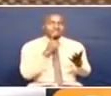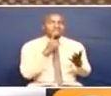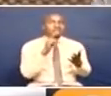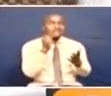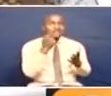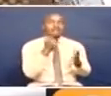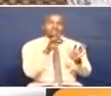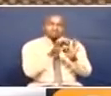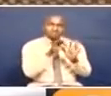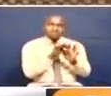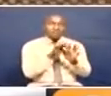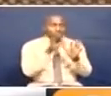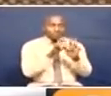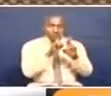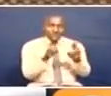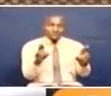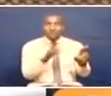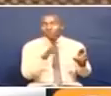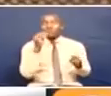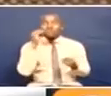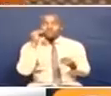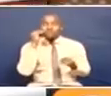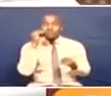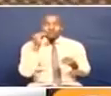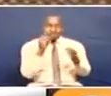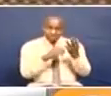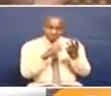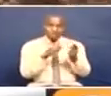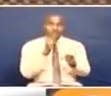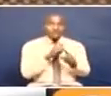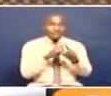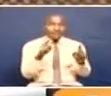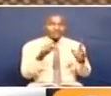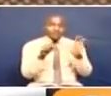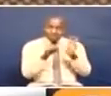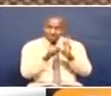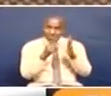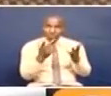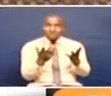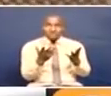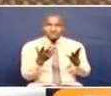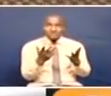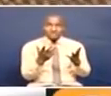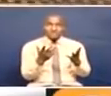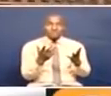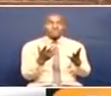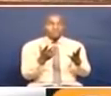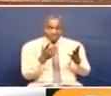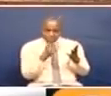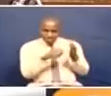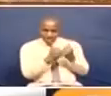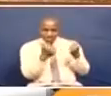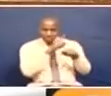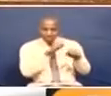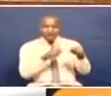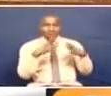go to vote, they vote peacefully, they go home, results are tallied. But the problem is, what happens when